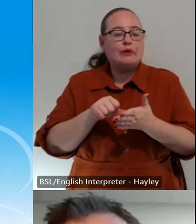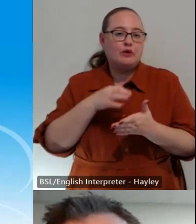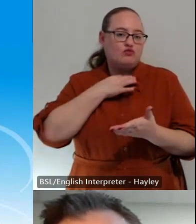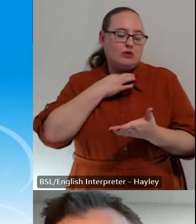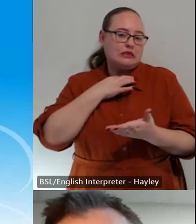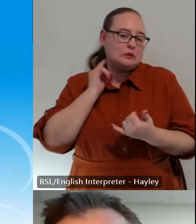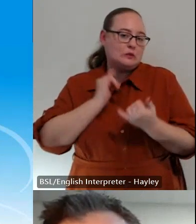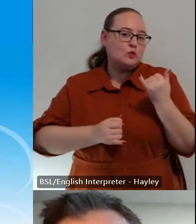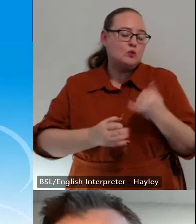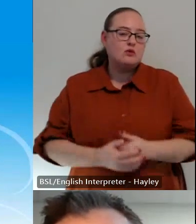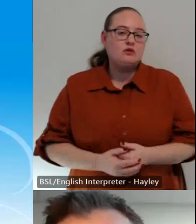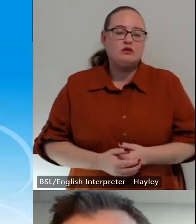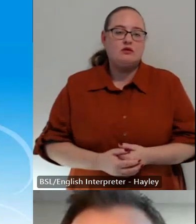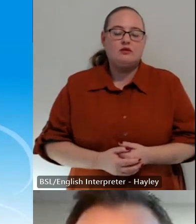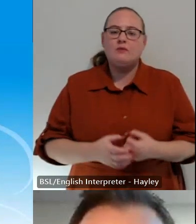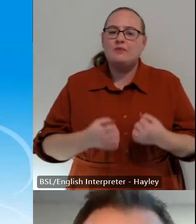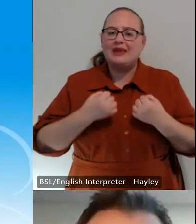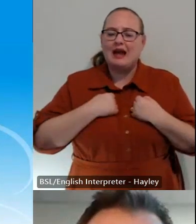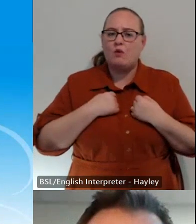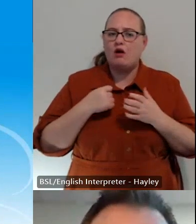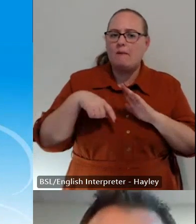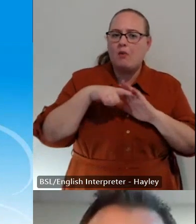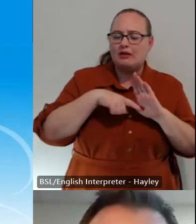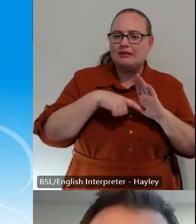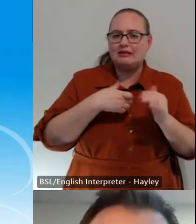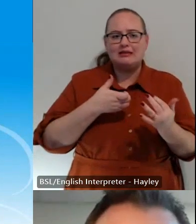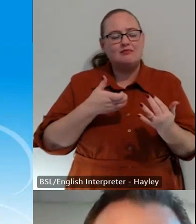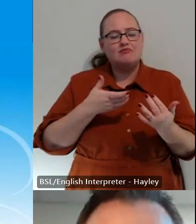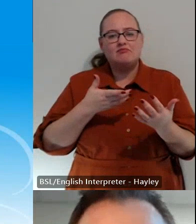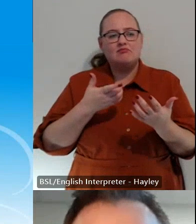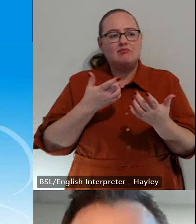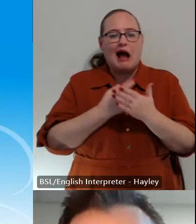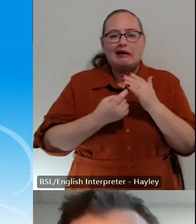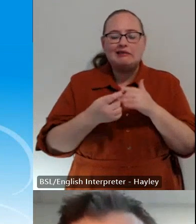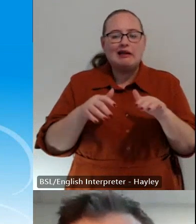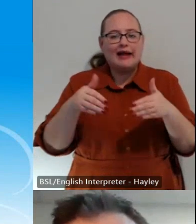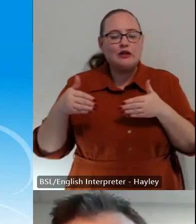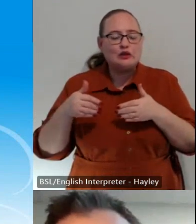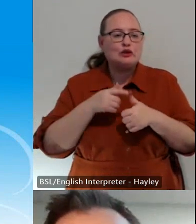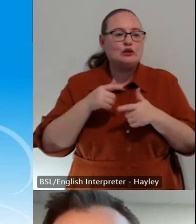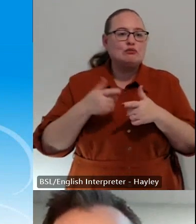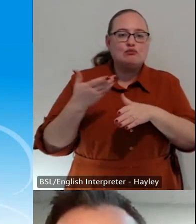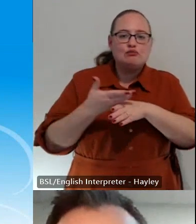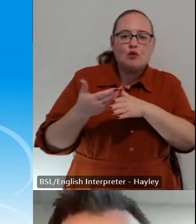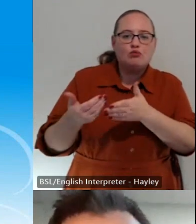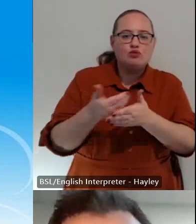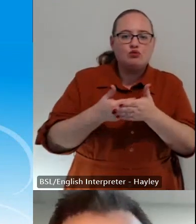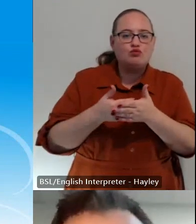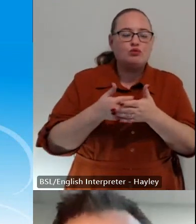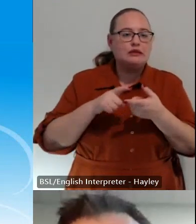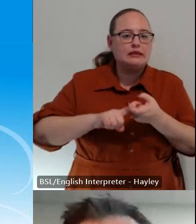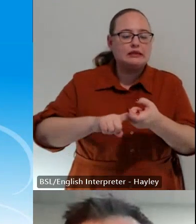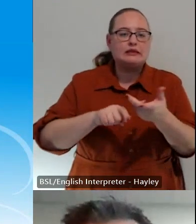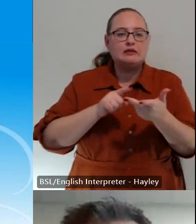our current intervention policies, whether that's to do with isolation, whether it's to do with job security, whether it's to do with long-term disability